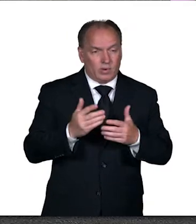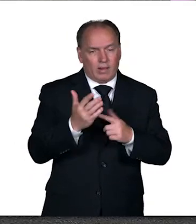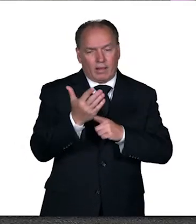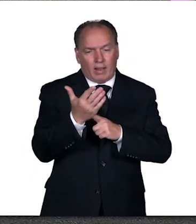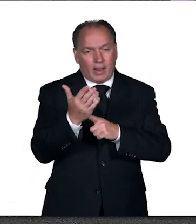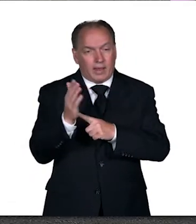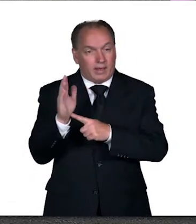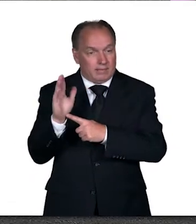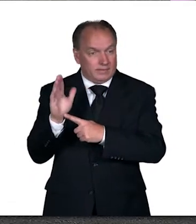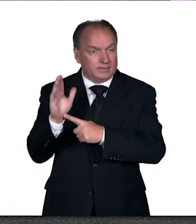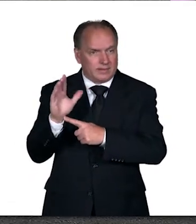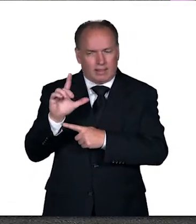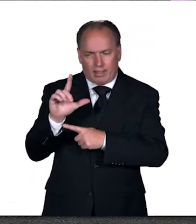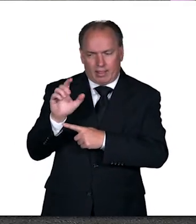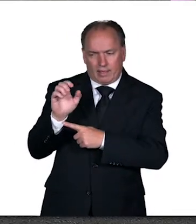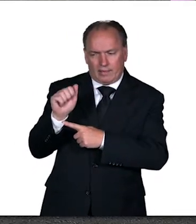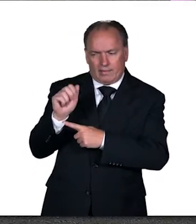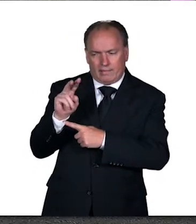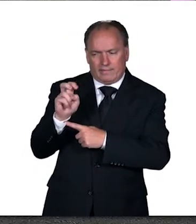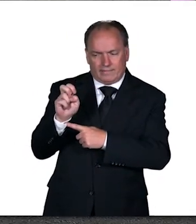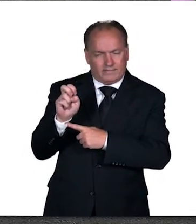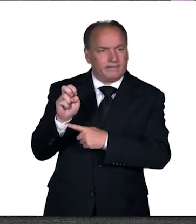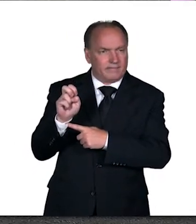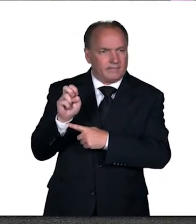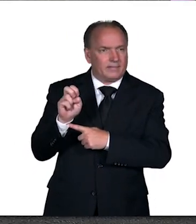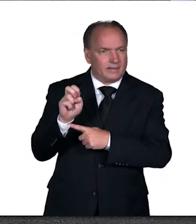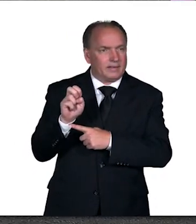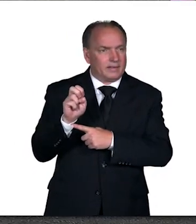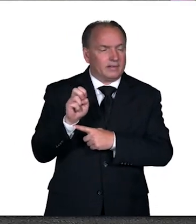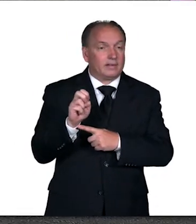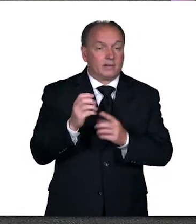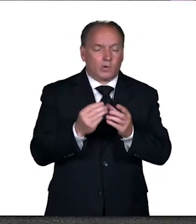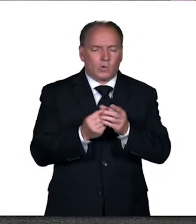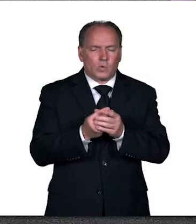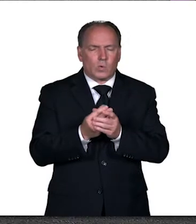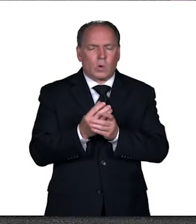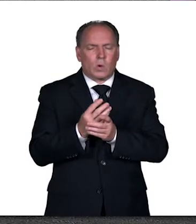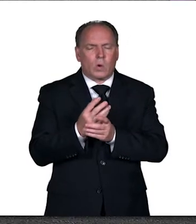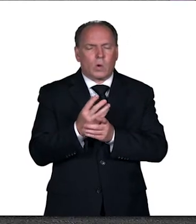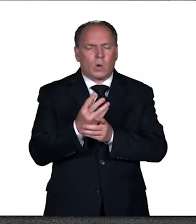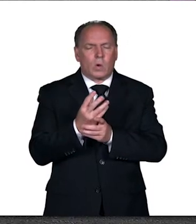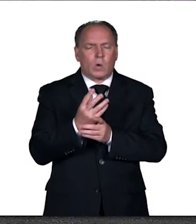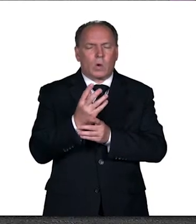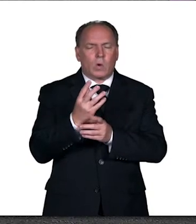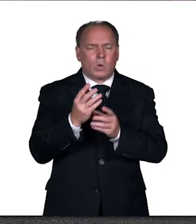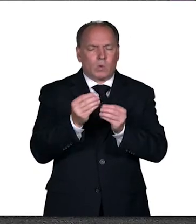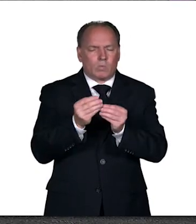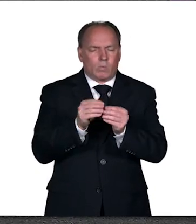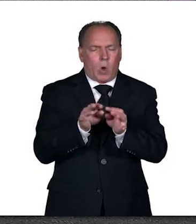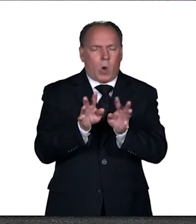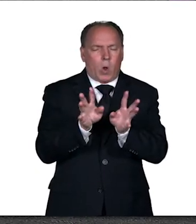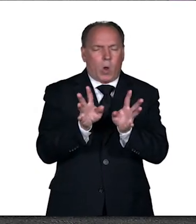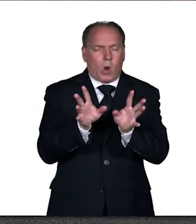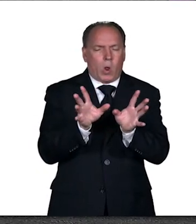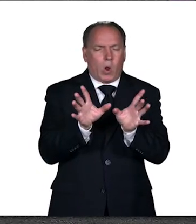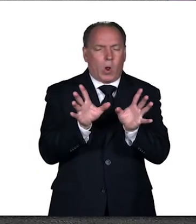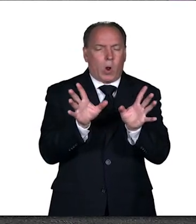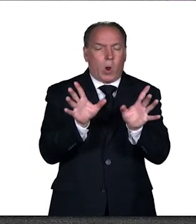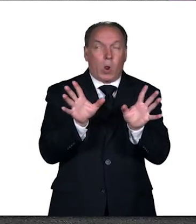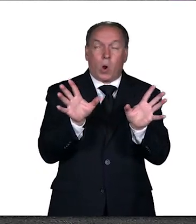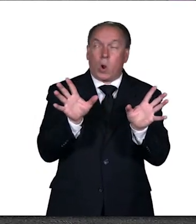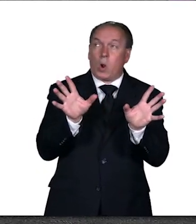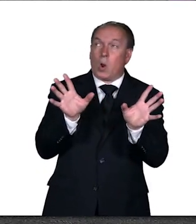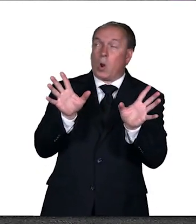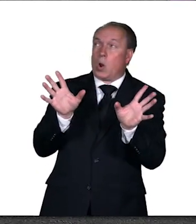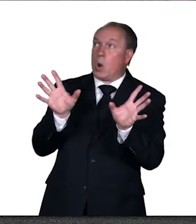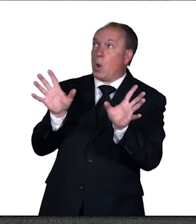leaves. The leaves grow really big so they can get lots of sunlight to